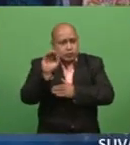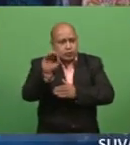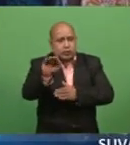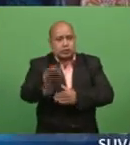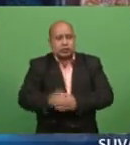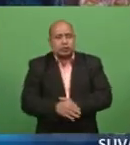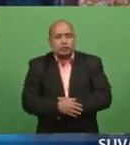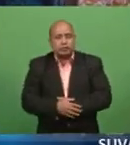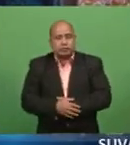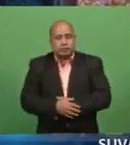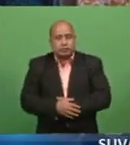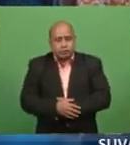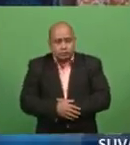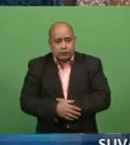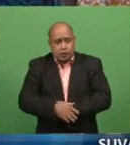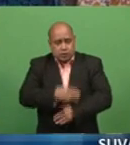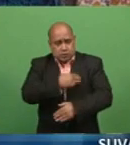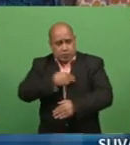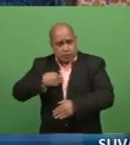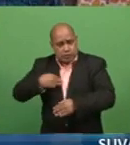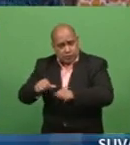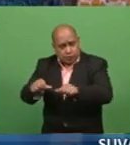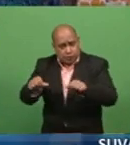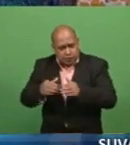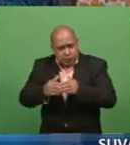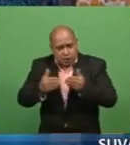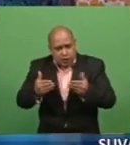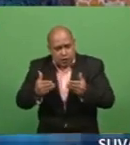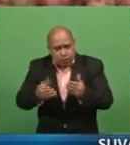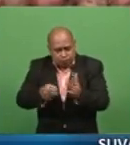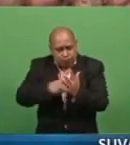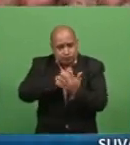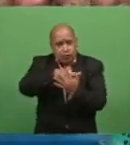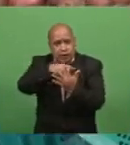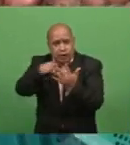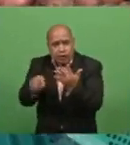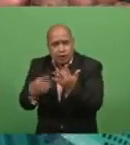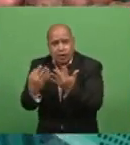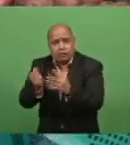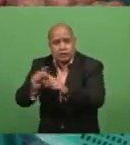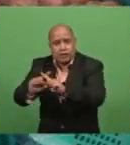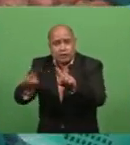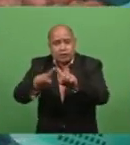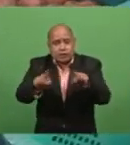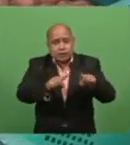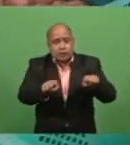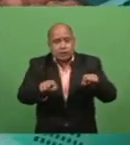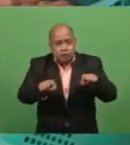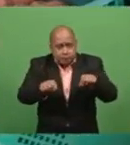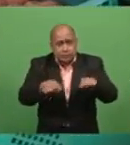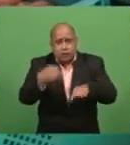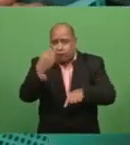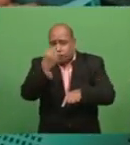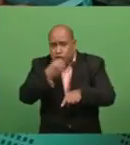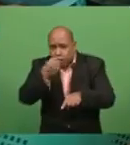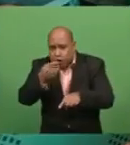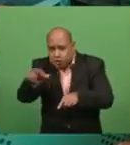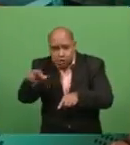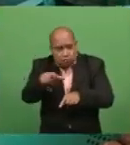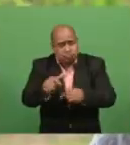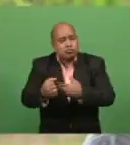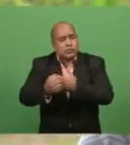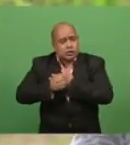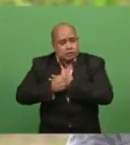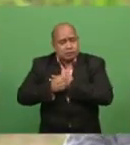of Agriculture have put in place 5 different initiatives to help address food and nutritional security. Over the last 6 weeks, the Ministry of Agriculture